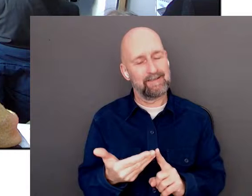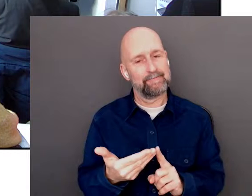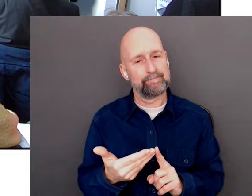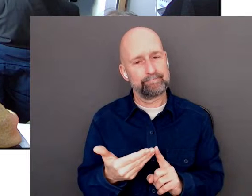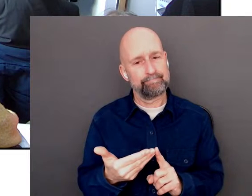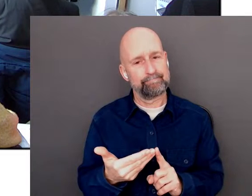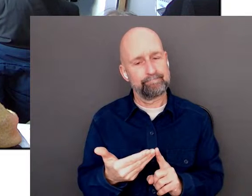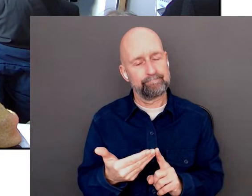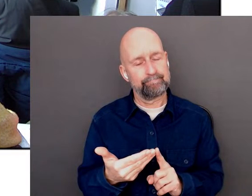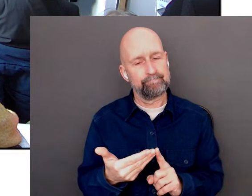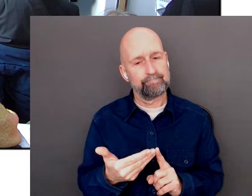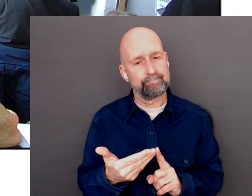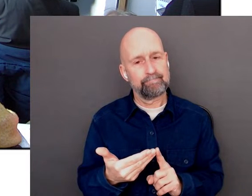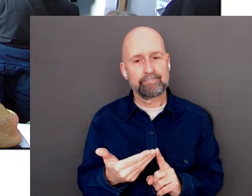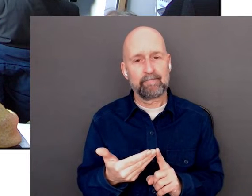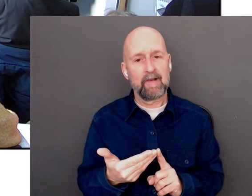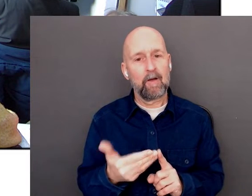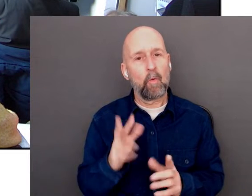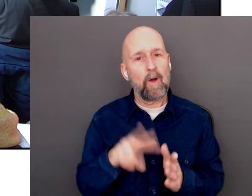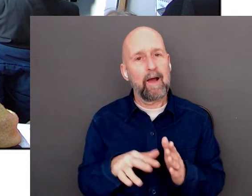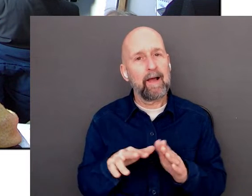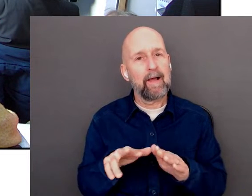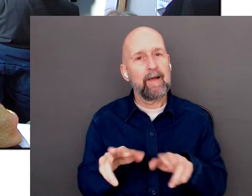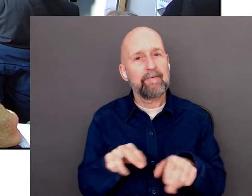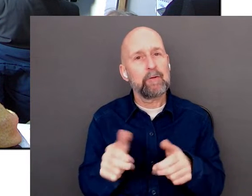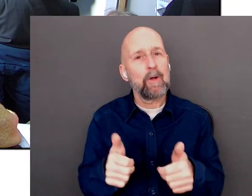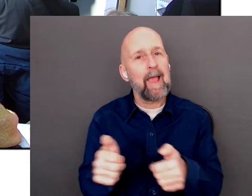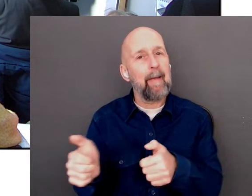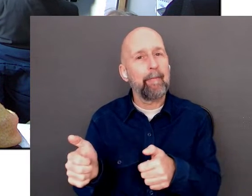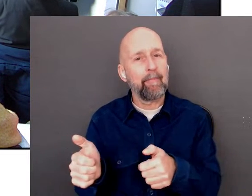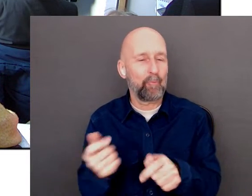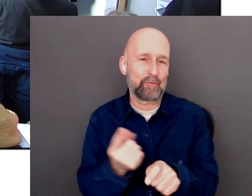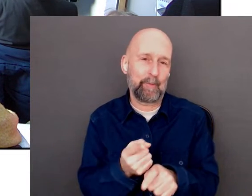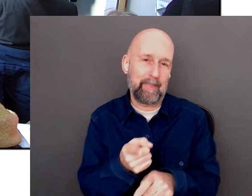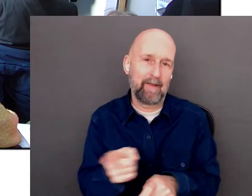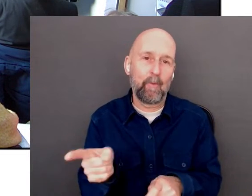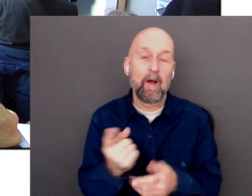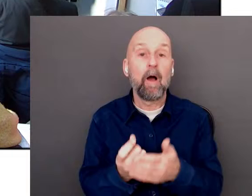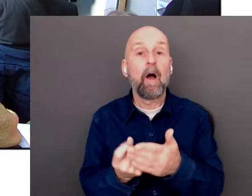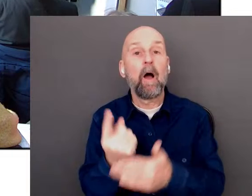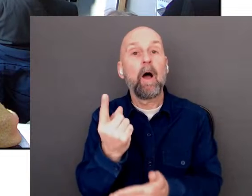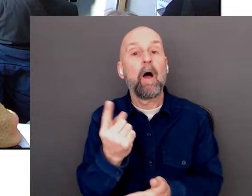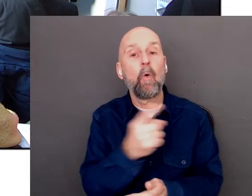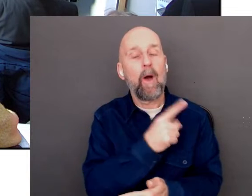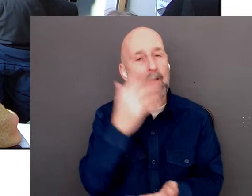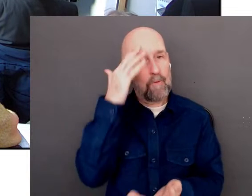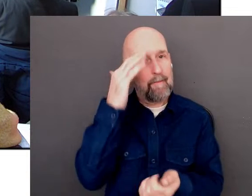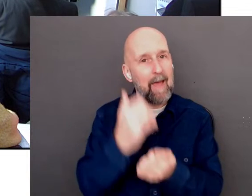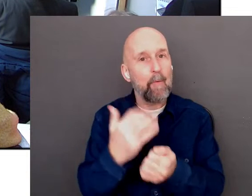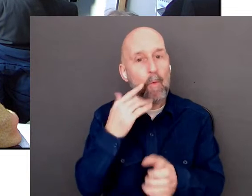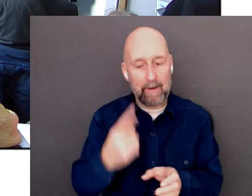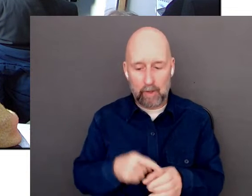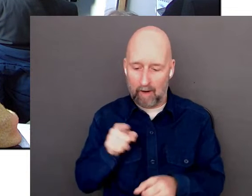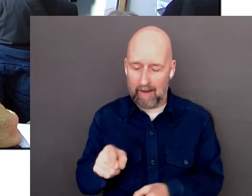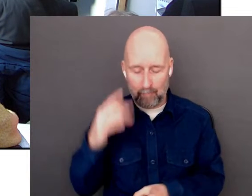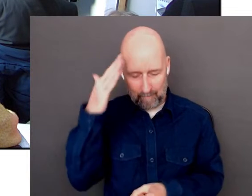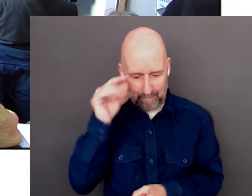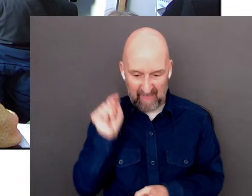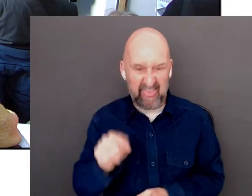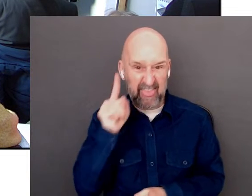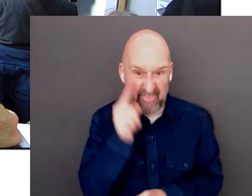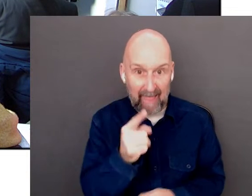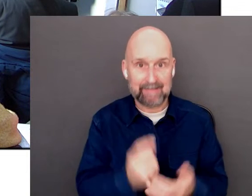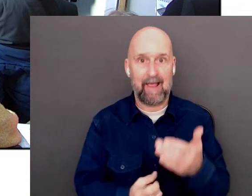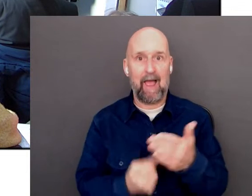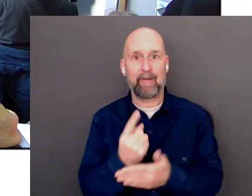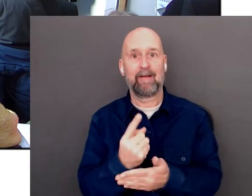most of the time from video game. I don't know why, but we kind of have those moments where we remember when we were young, remember this moment in